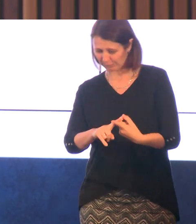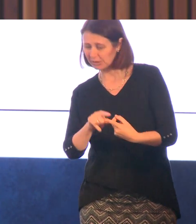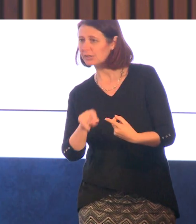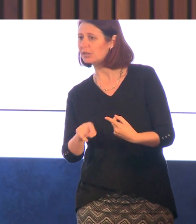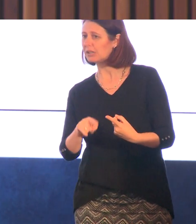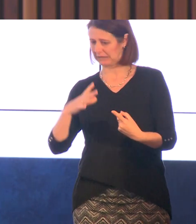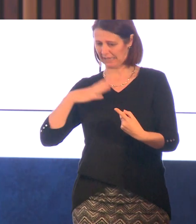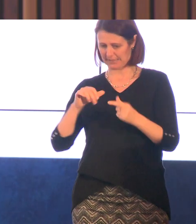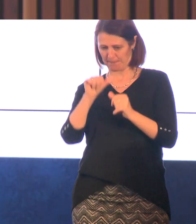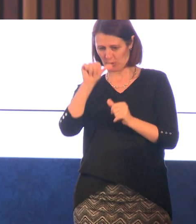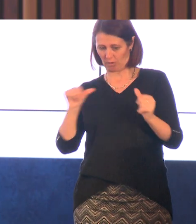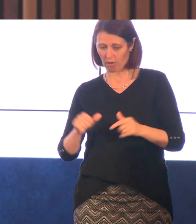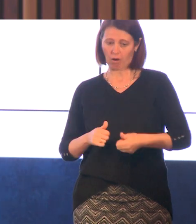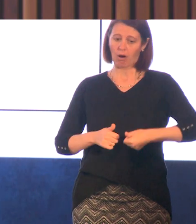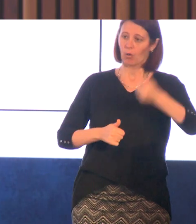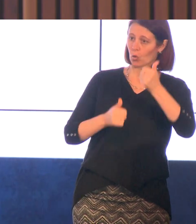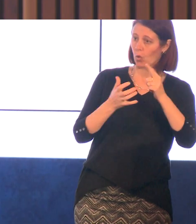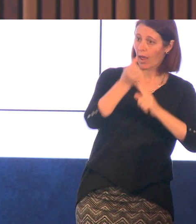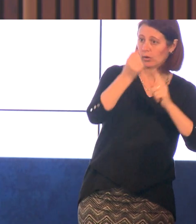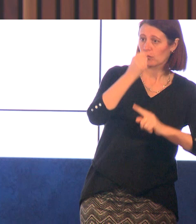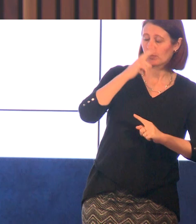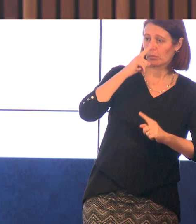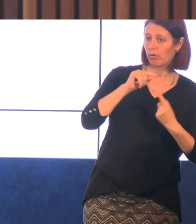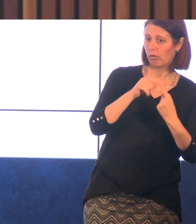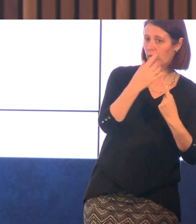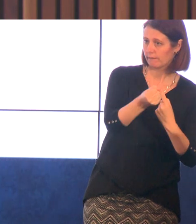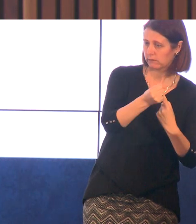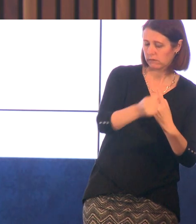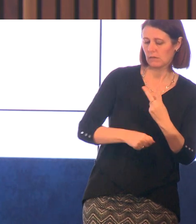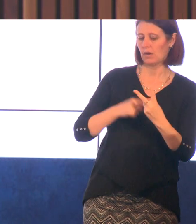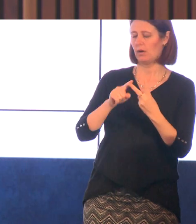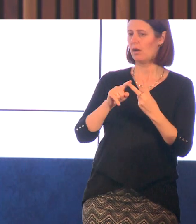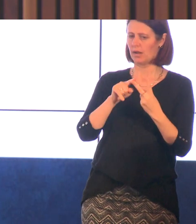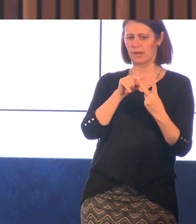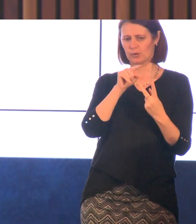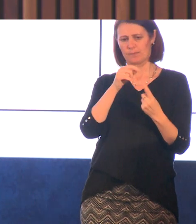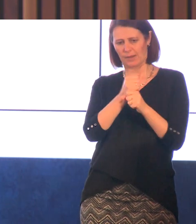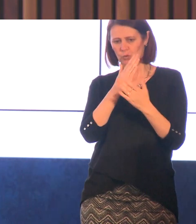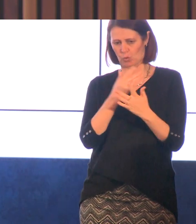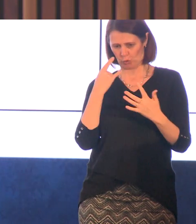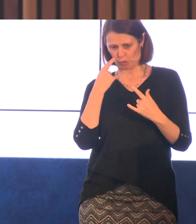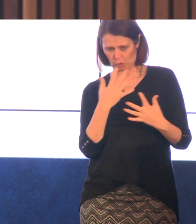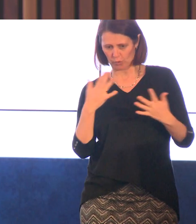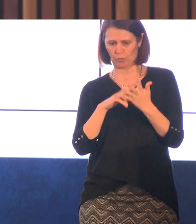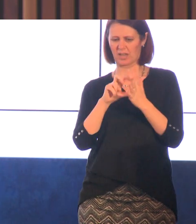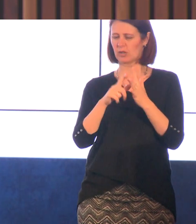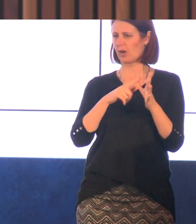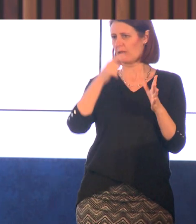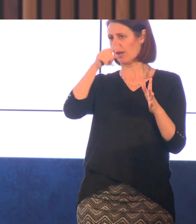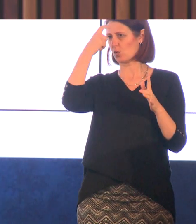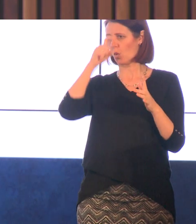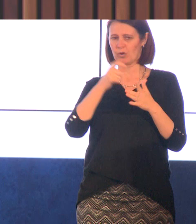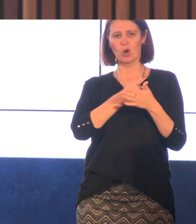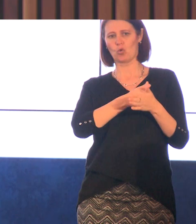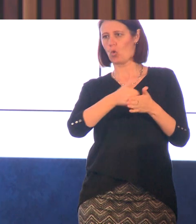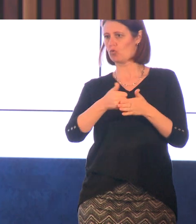Sustainability is a measure of good outcomes for people, reflected in what the NDIA has been calling an